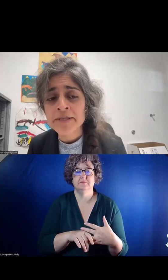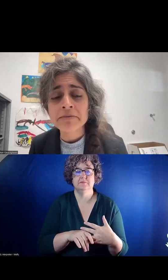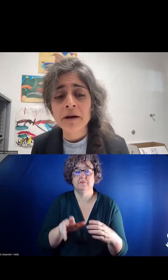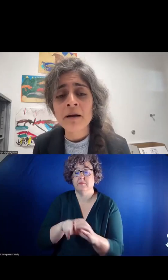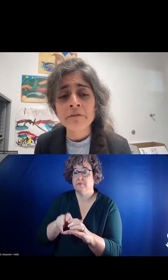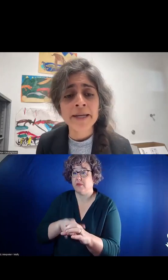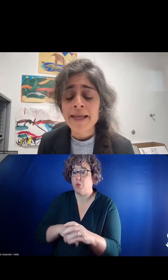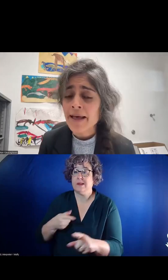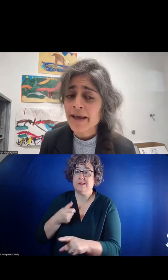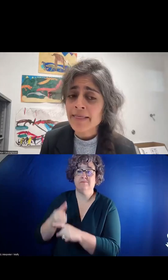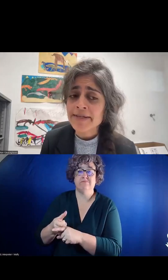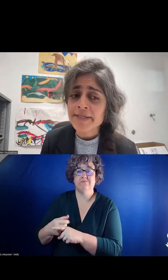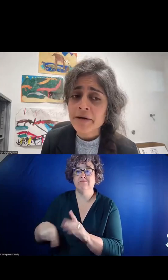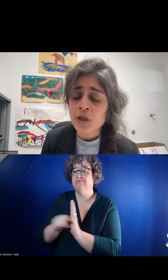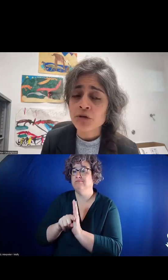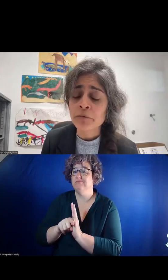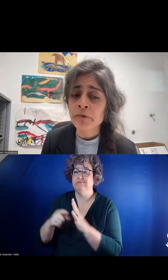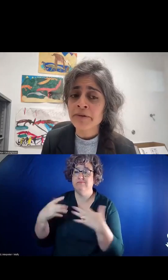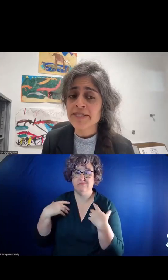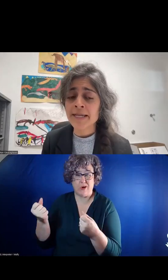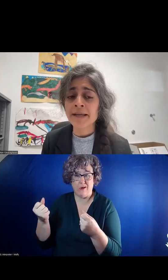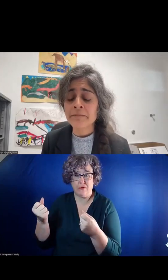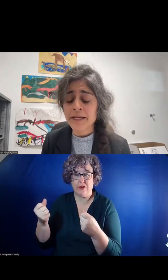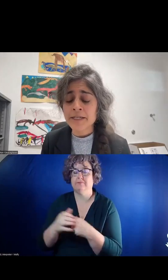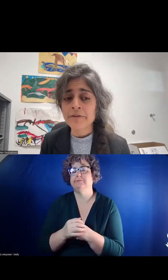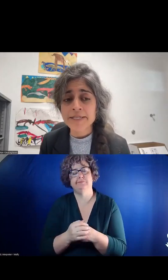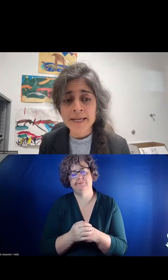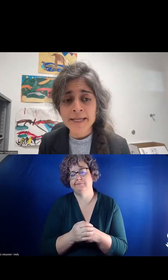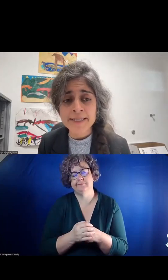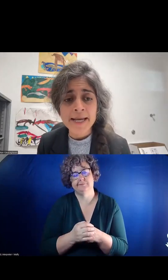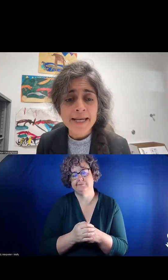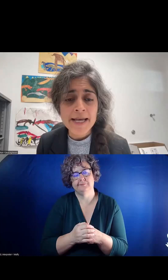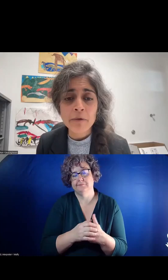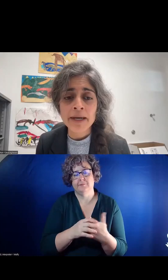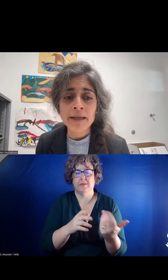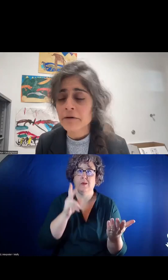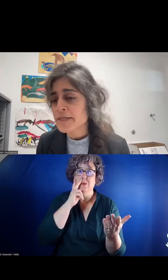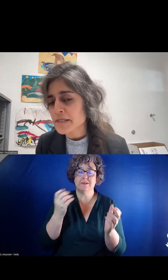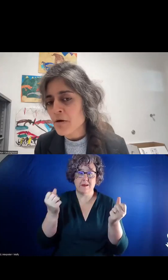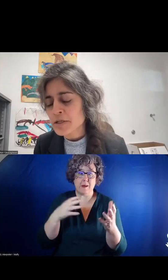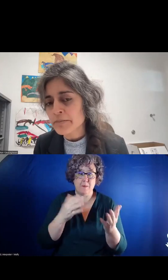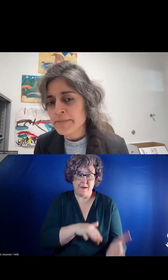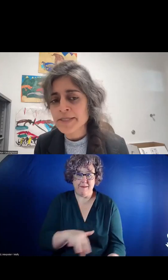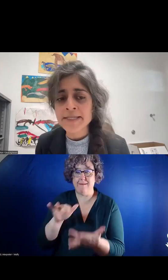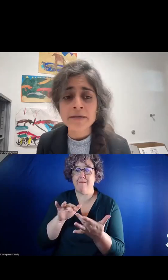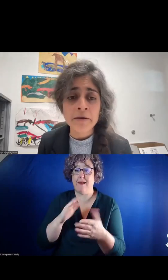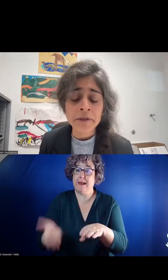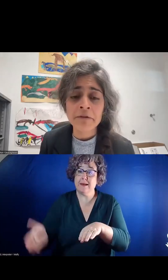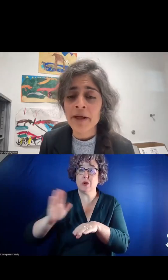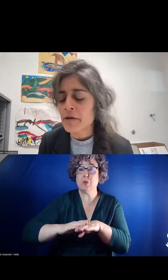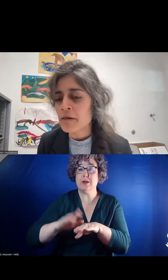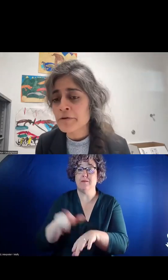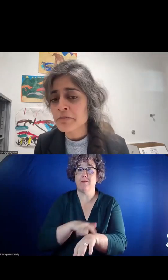quitting worsens recovery. Again, this is not true. What we've seen in many different studies is that quitting increases long-term abstinence, not